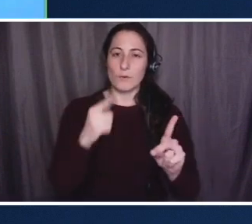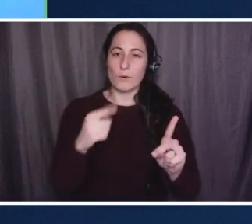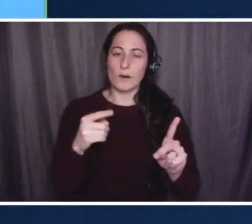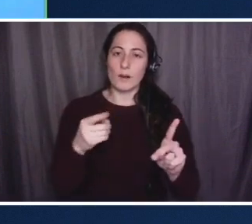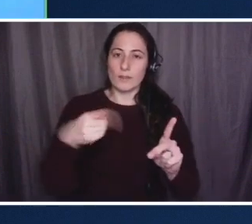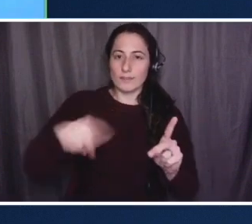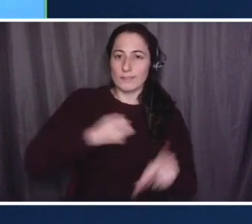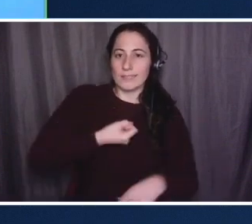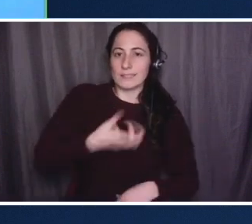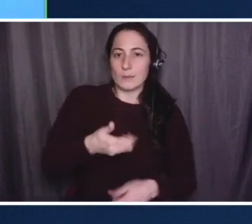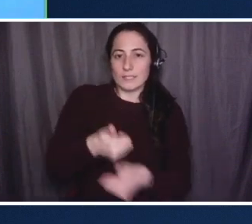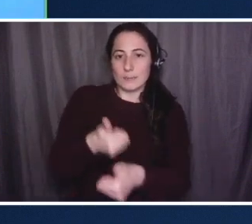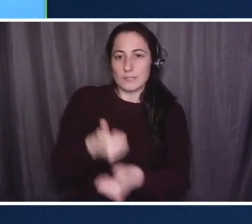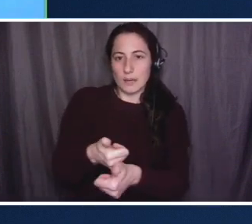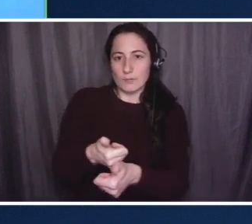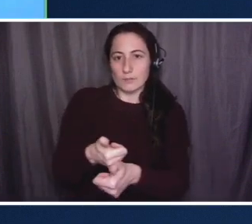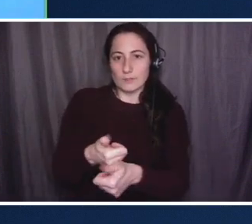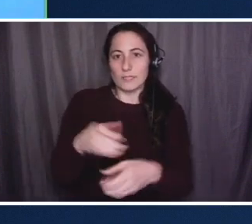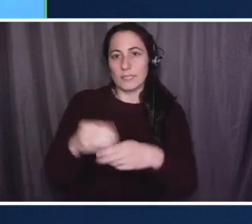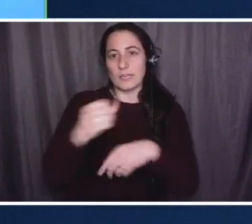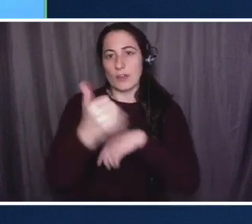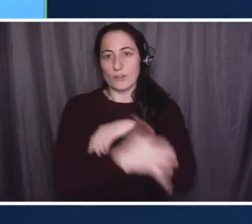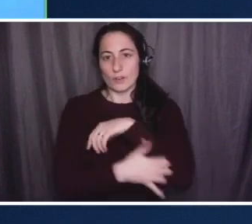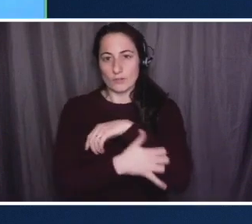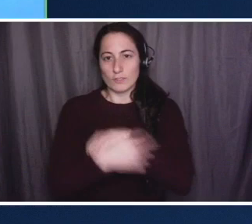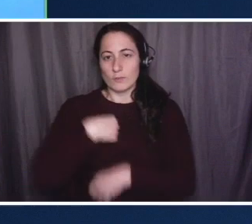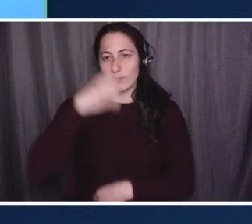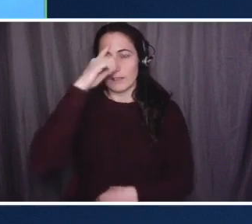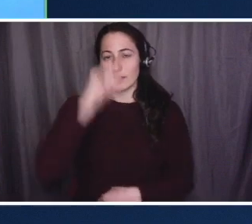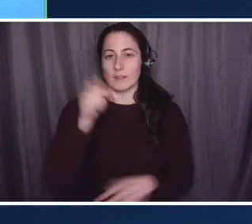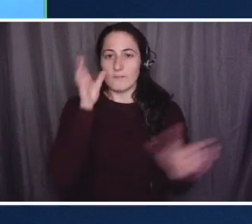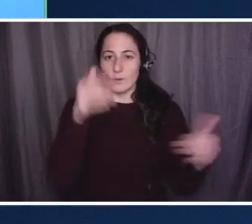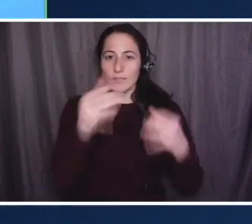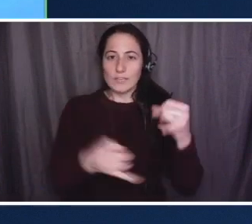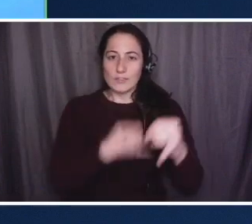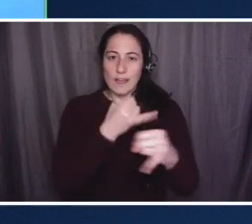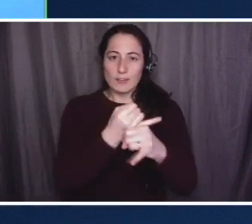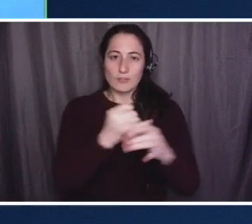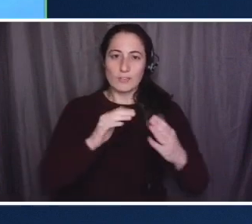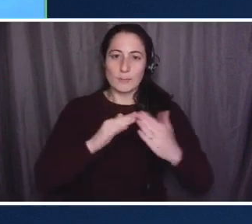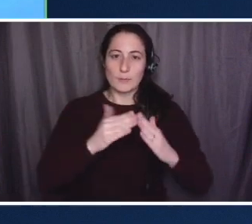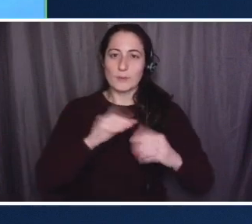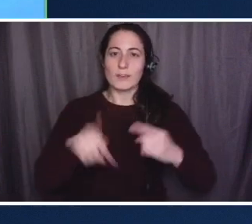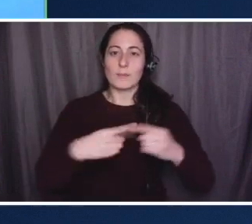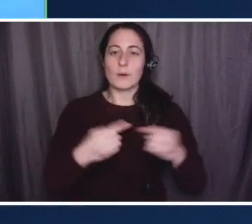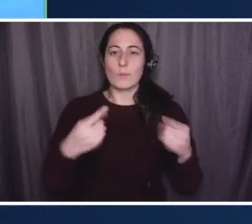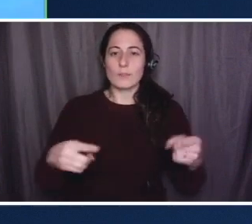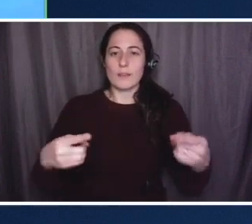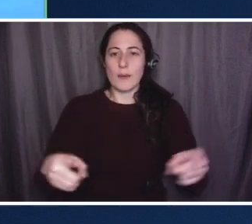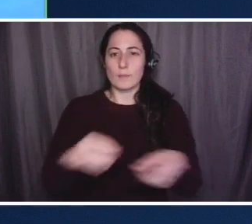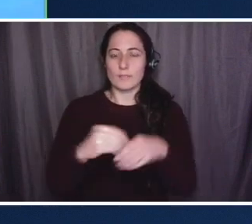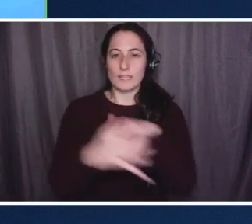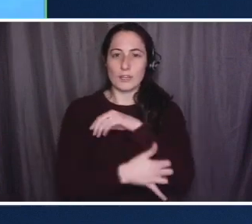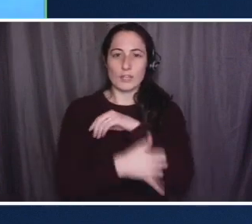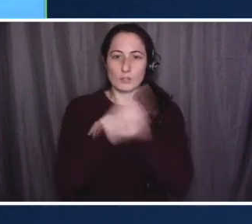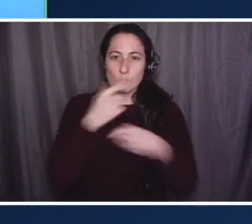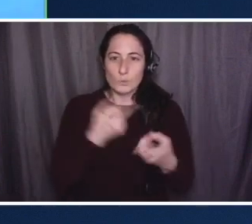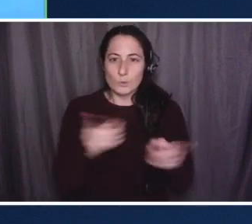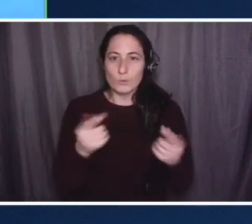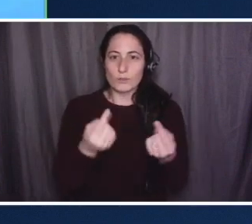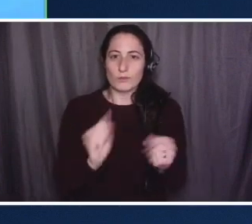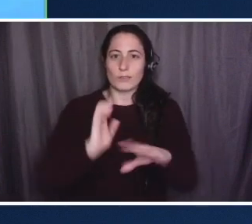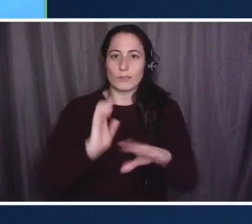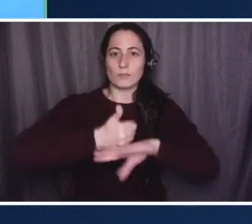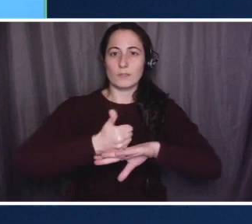their borders. I think that the focus of the international community on what is happening in countries that are trying to build democracy is